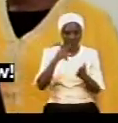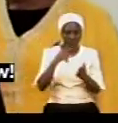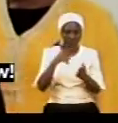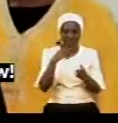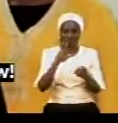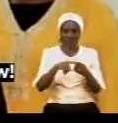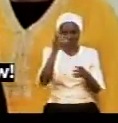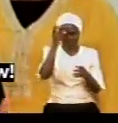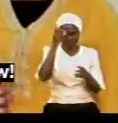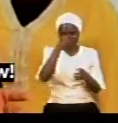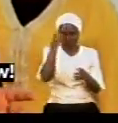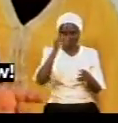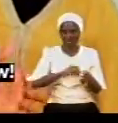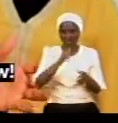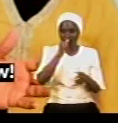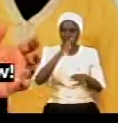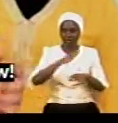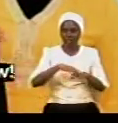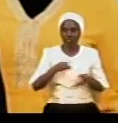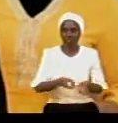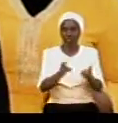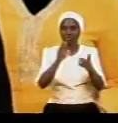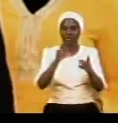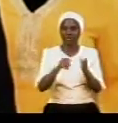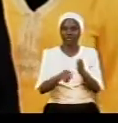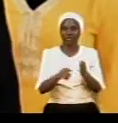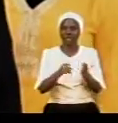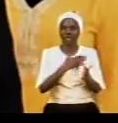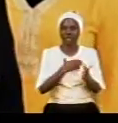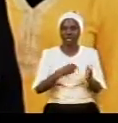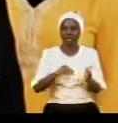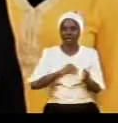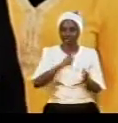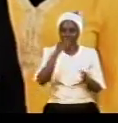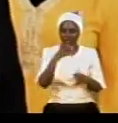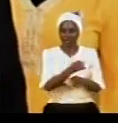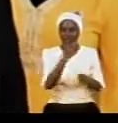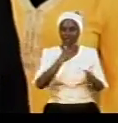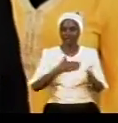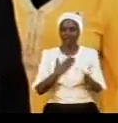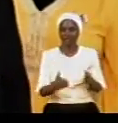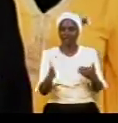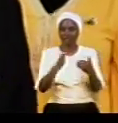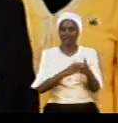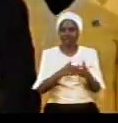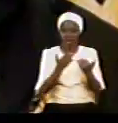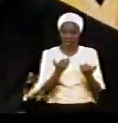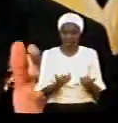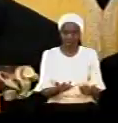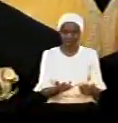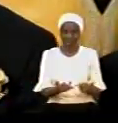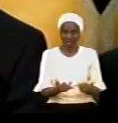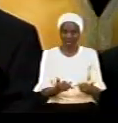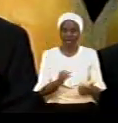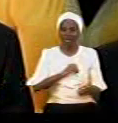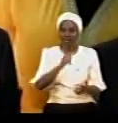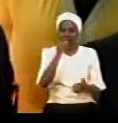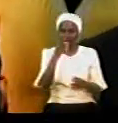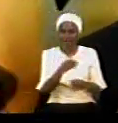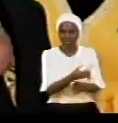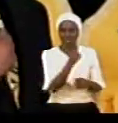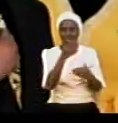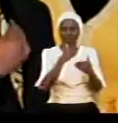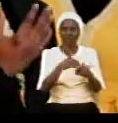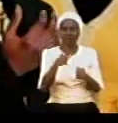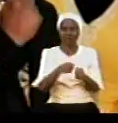my property back right now. I'm taking back everything that the devil stole from me. Yes, I'm taking it